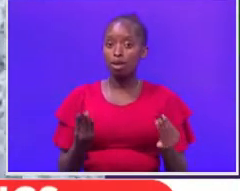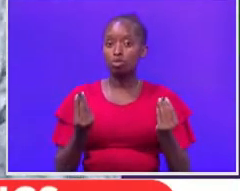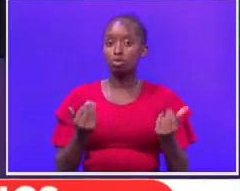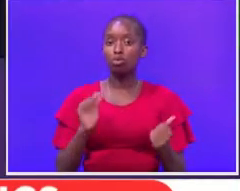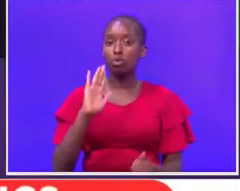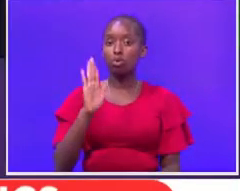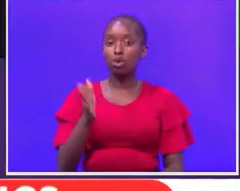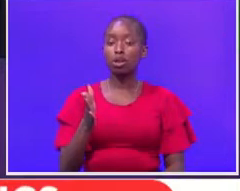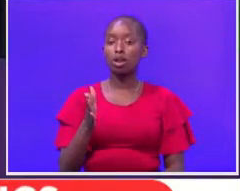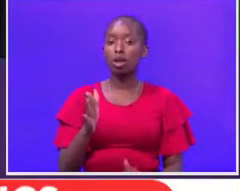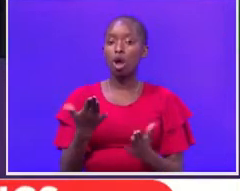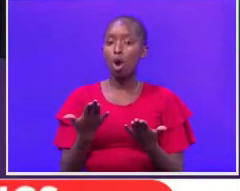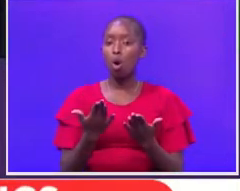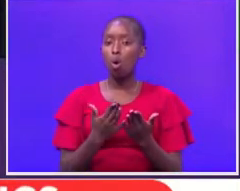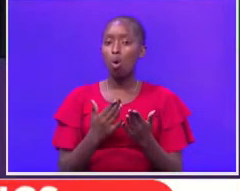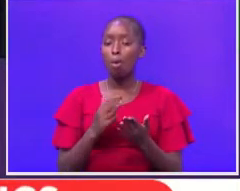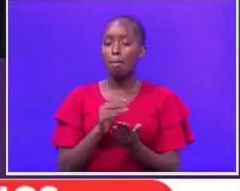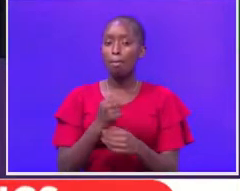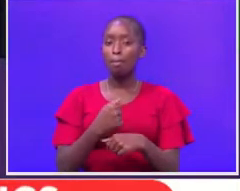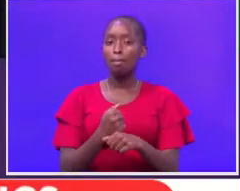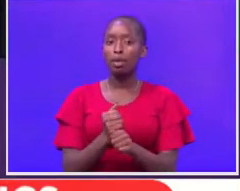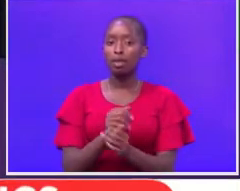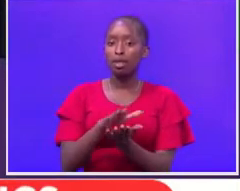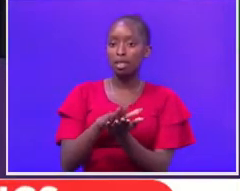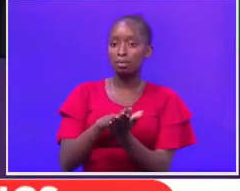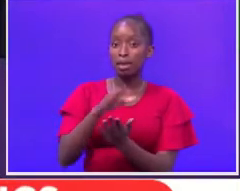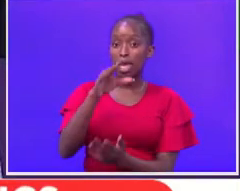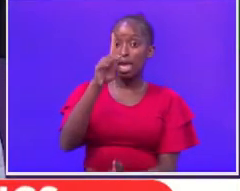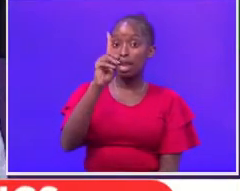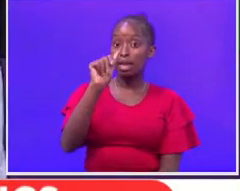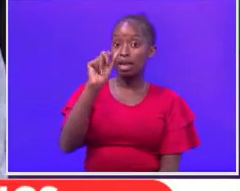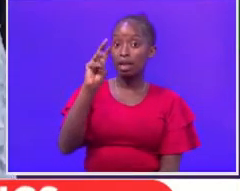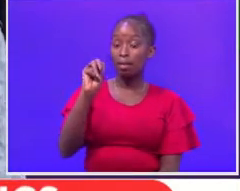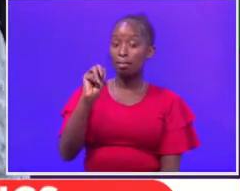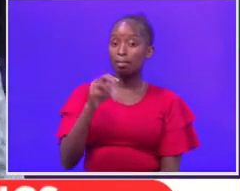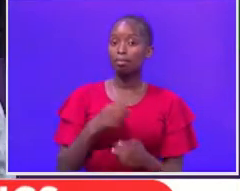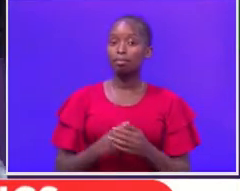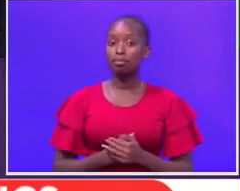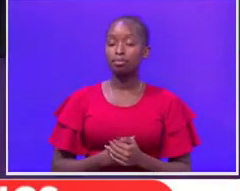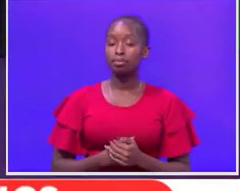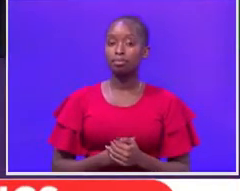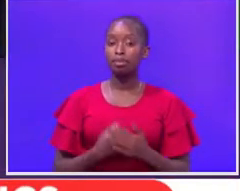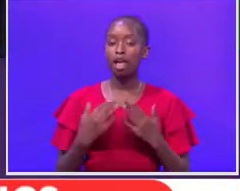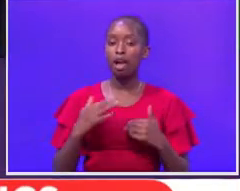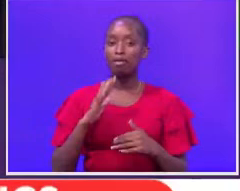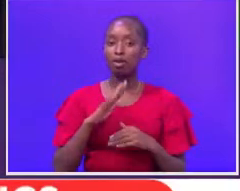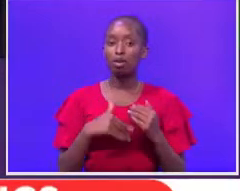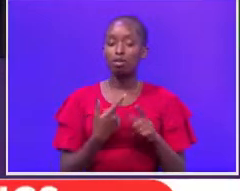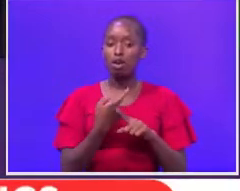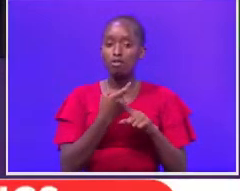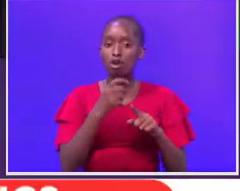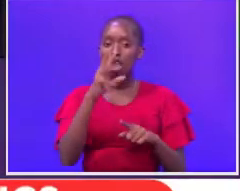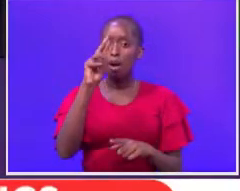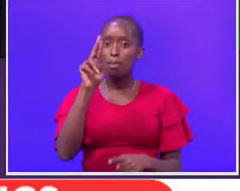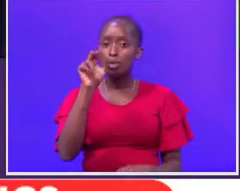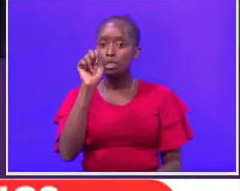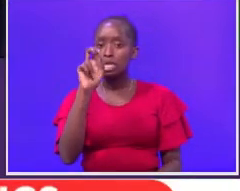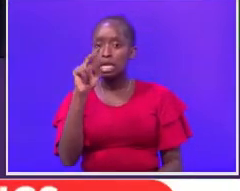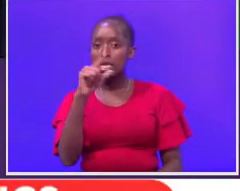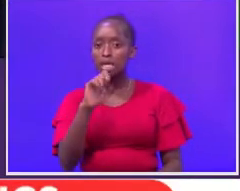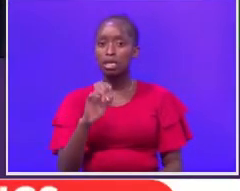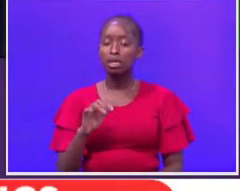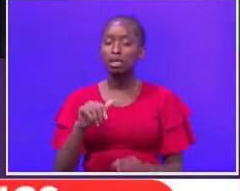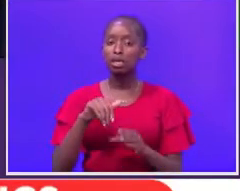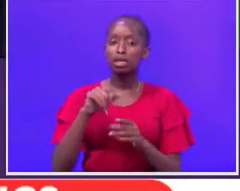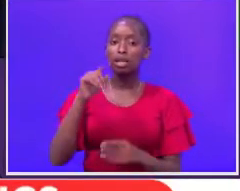Koroso in dam. We're going to have fish landing sites along all the beaches in this region, starting from Musenge to Wichlung, to